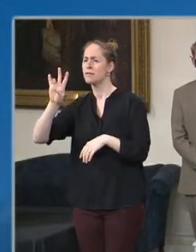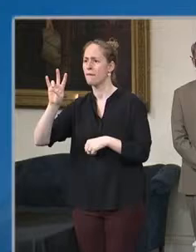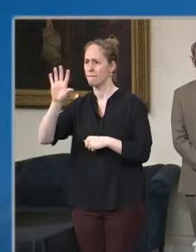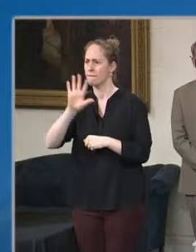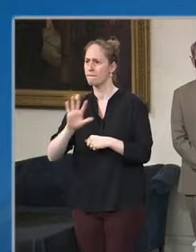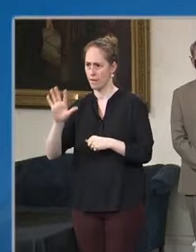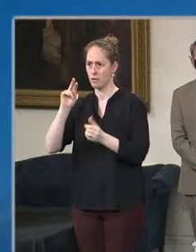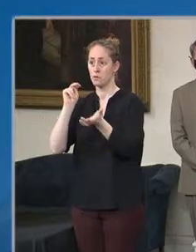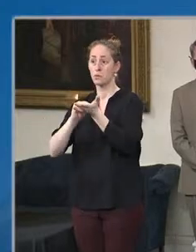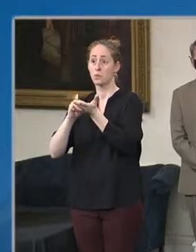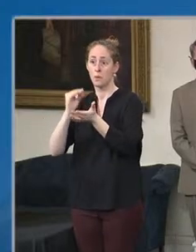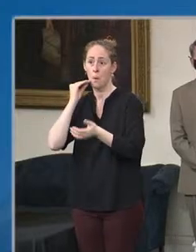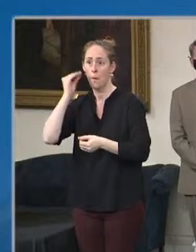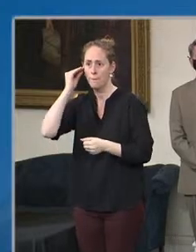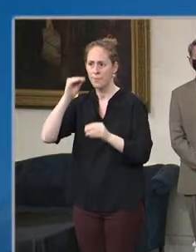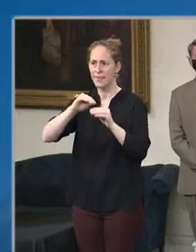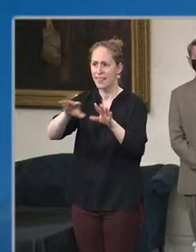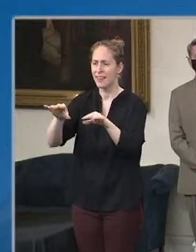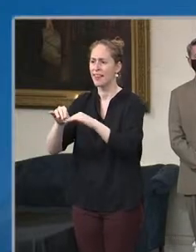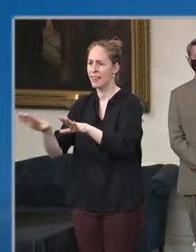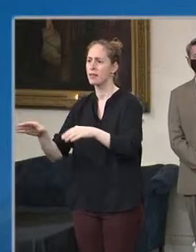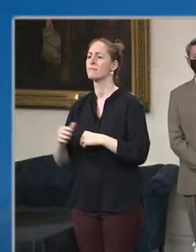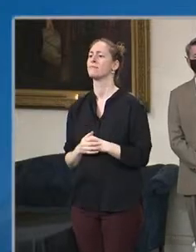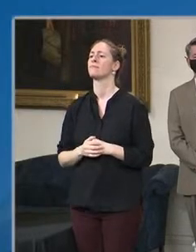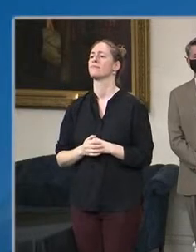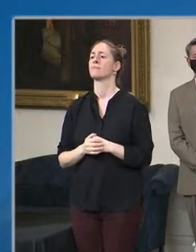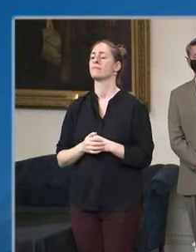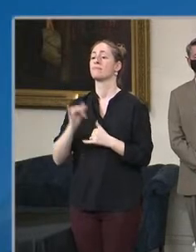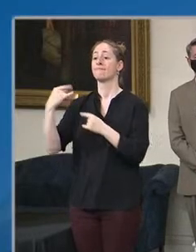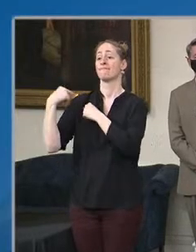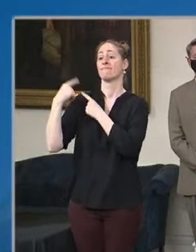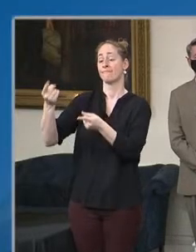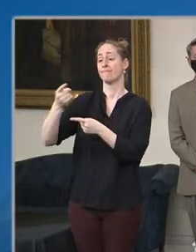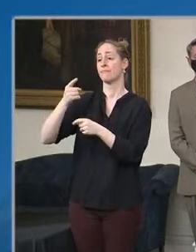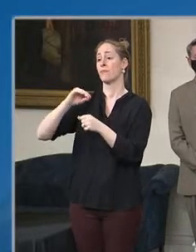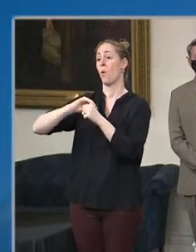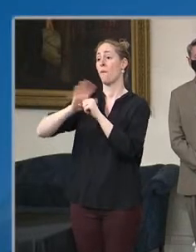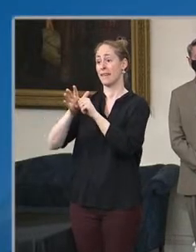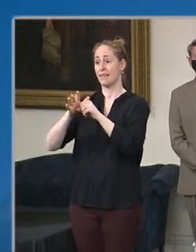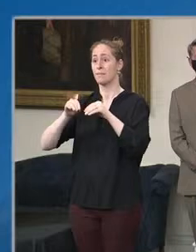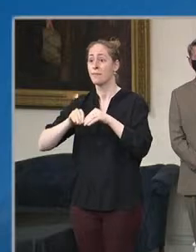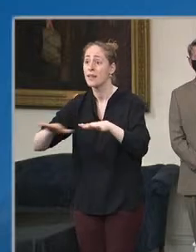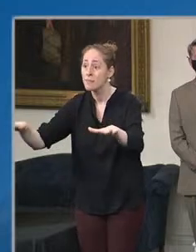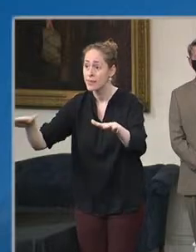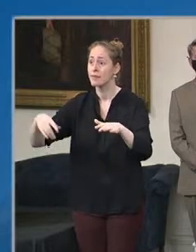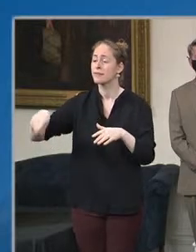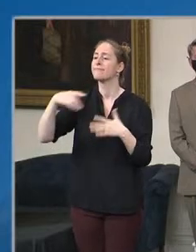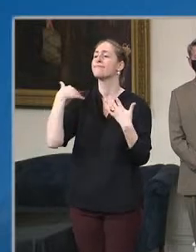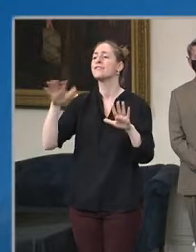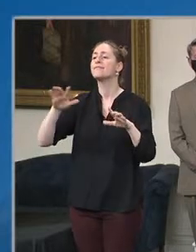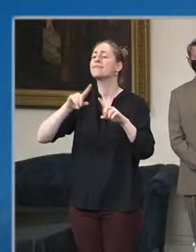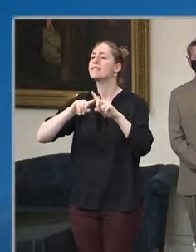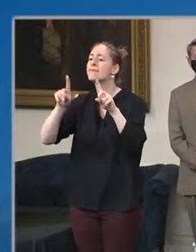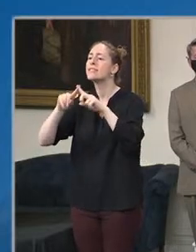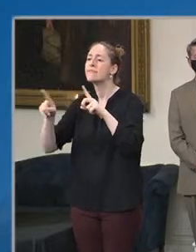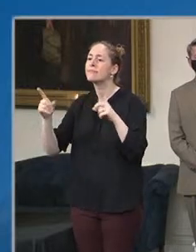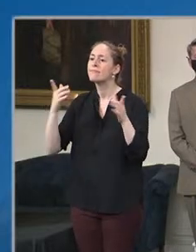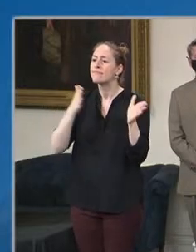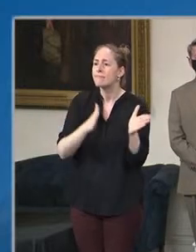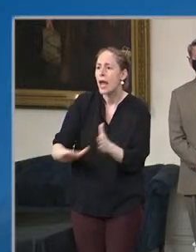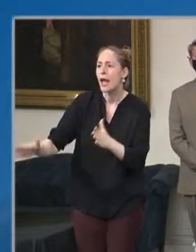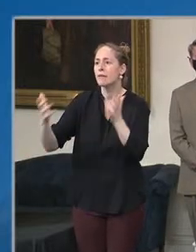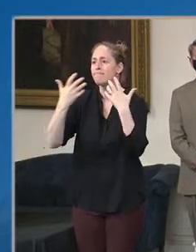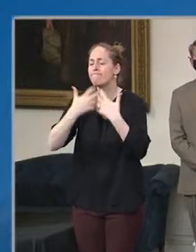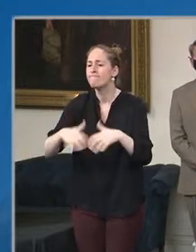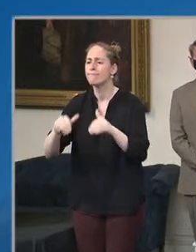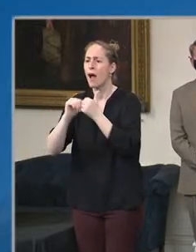new COVID-19 surge, we have taken a series of aggressive actions to save lives, keep